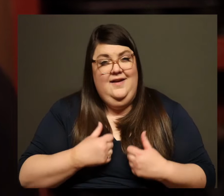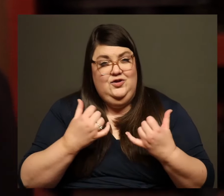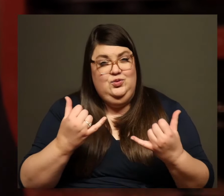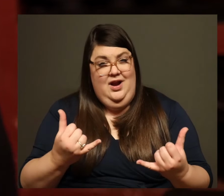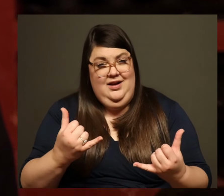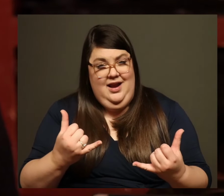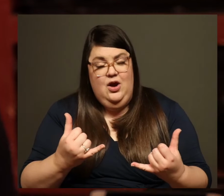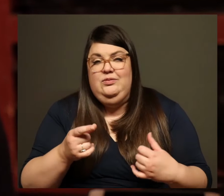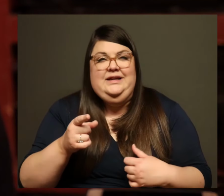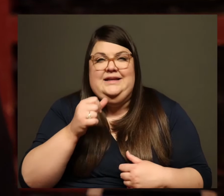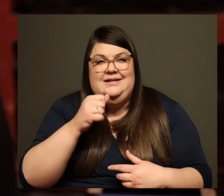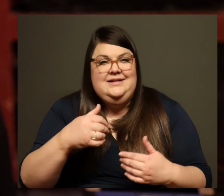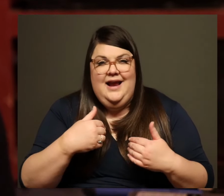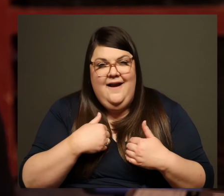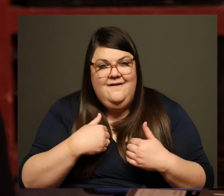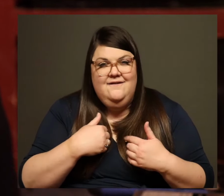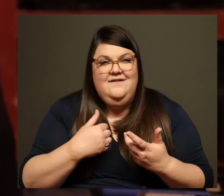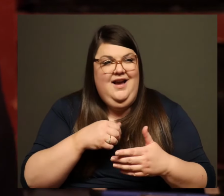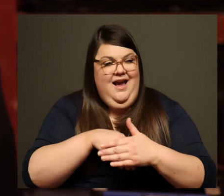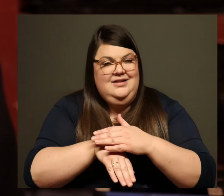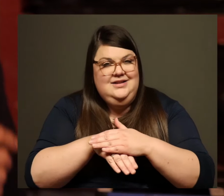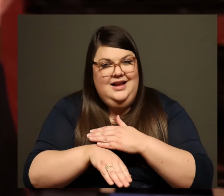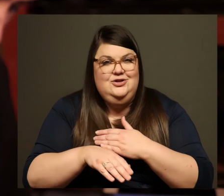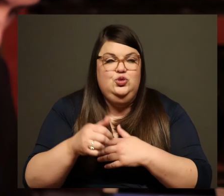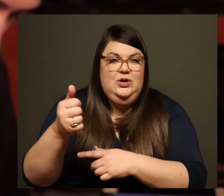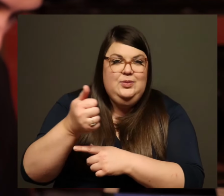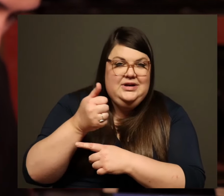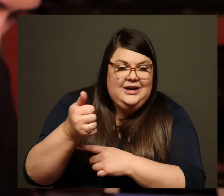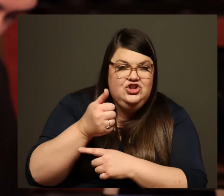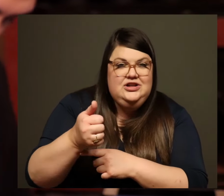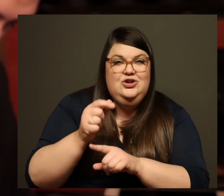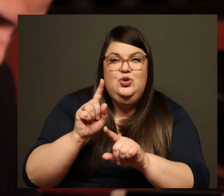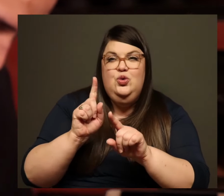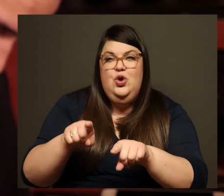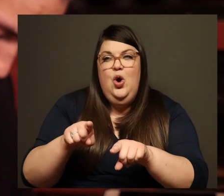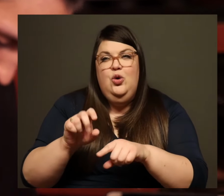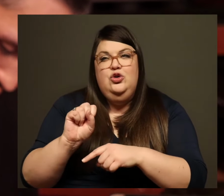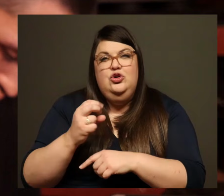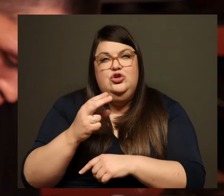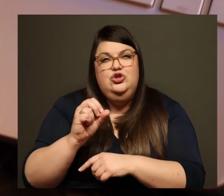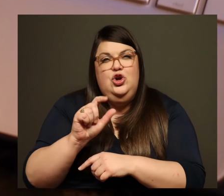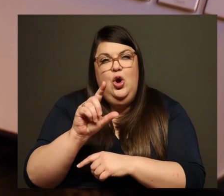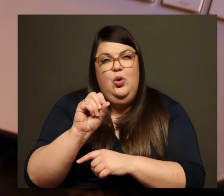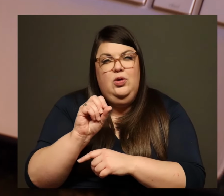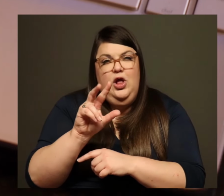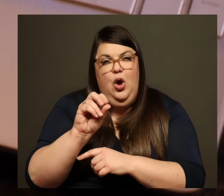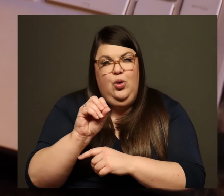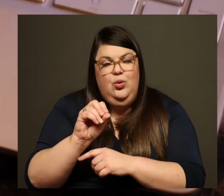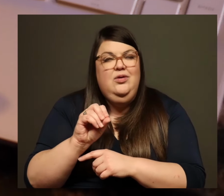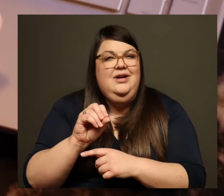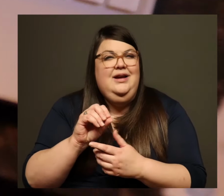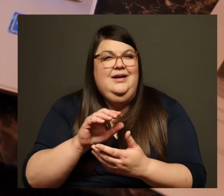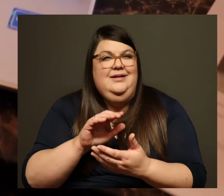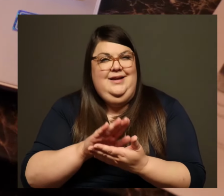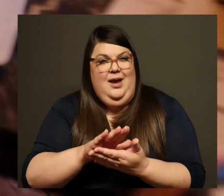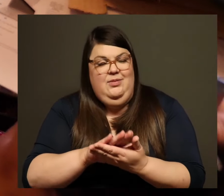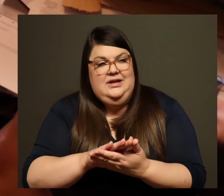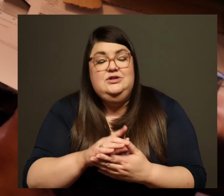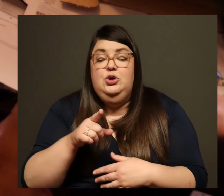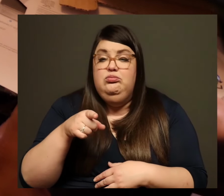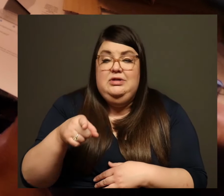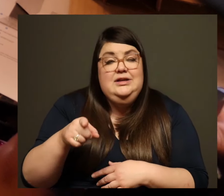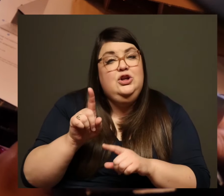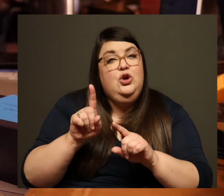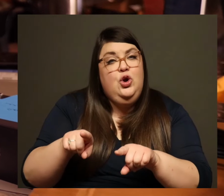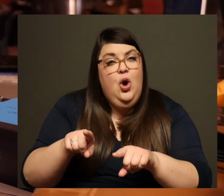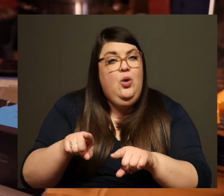right now, he doesn't have, you know, access to transportation to go to the Sholo campus. So he's gonna do it